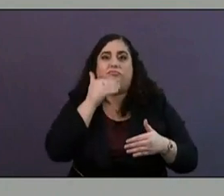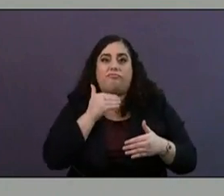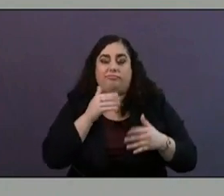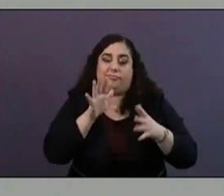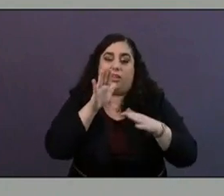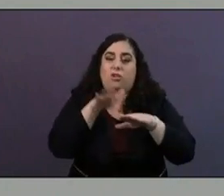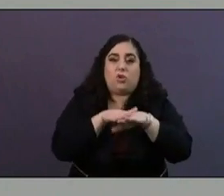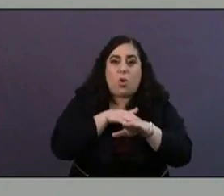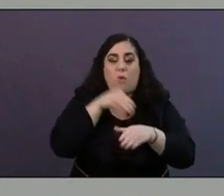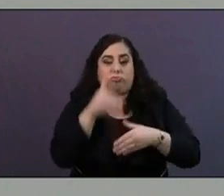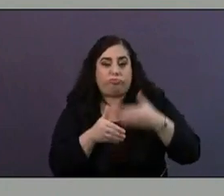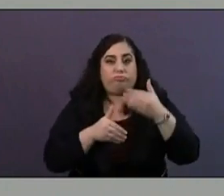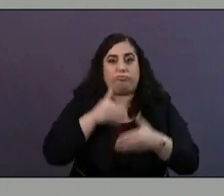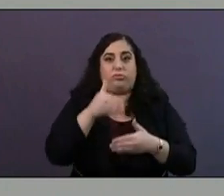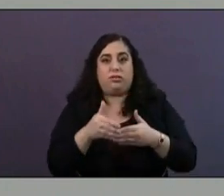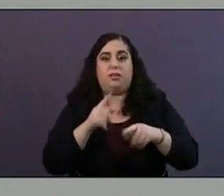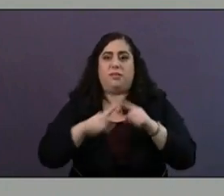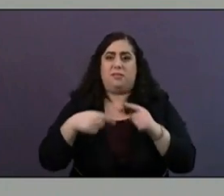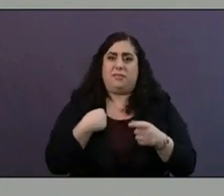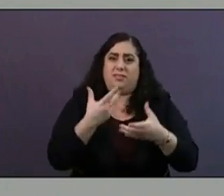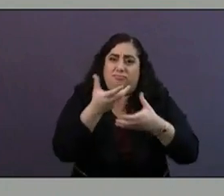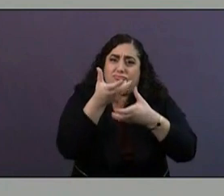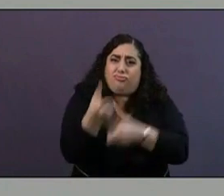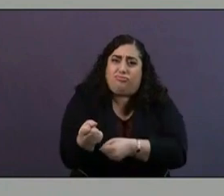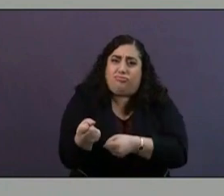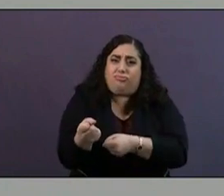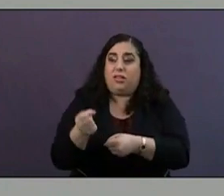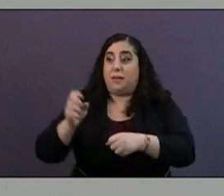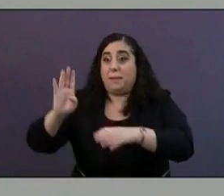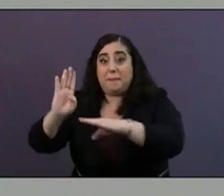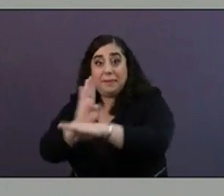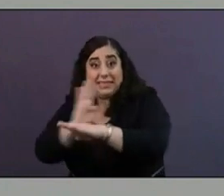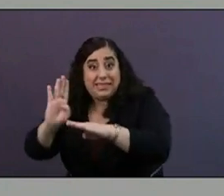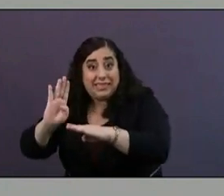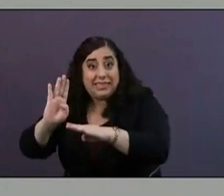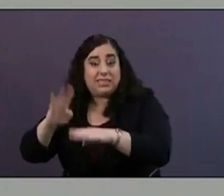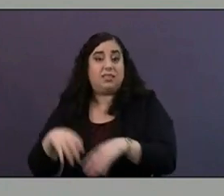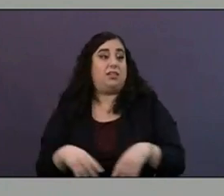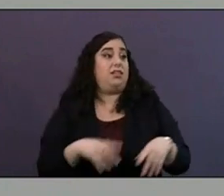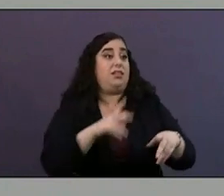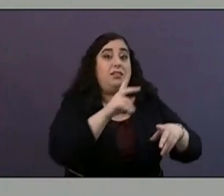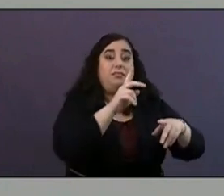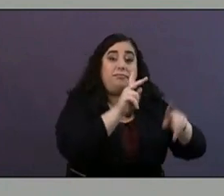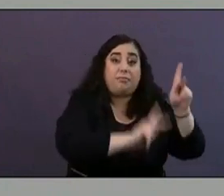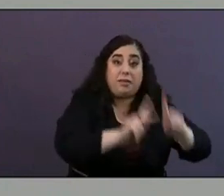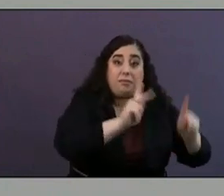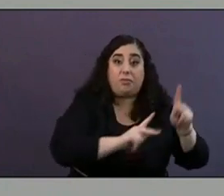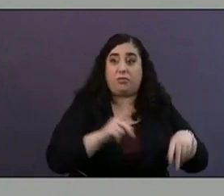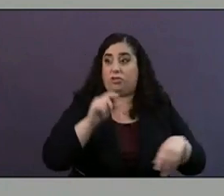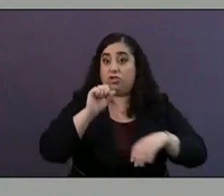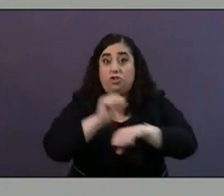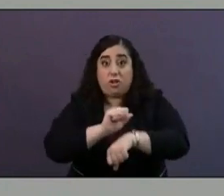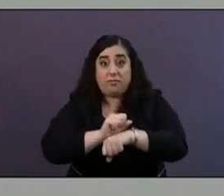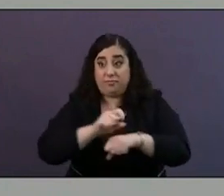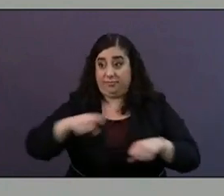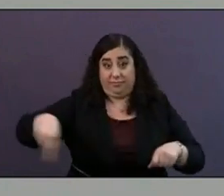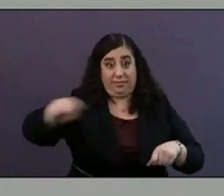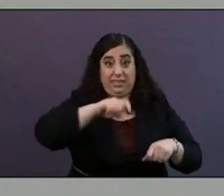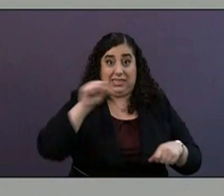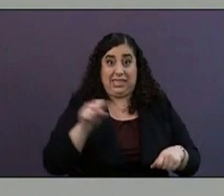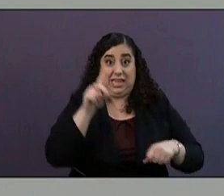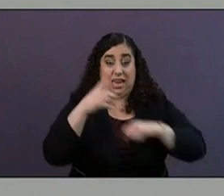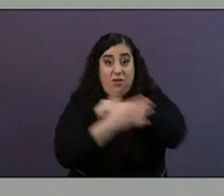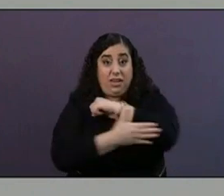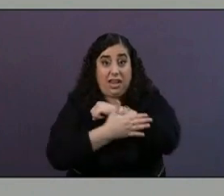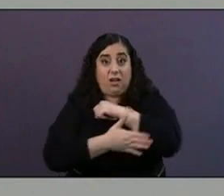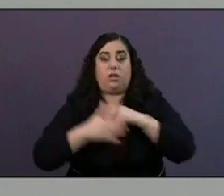confidence and a lot of trust in our businesses and the people in San Diego County that we can open up again and we